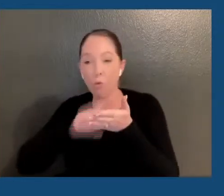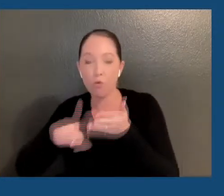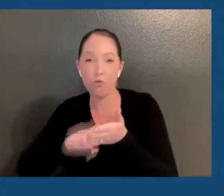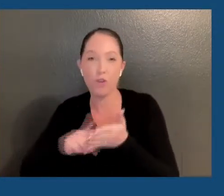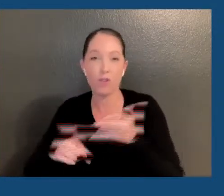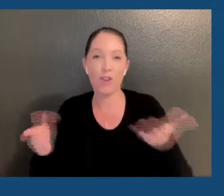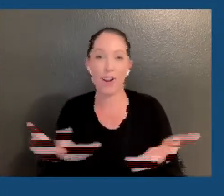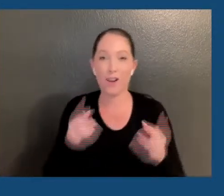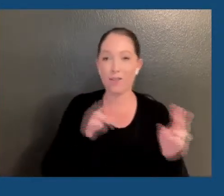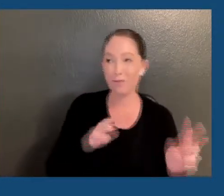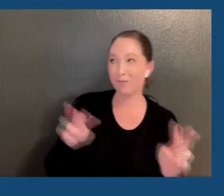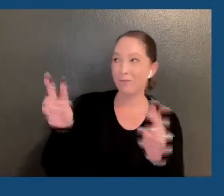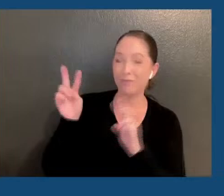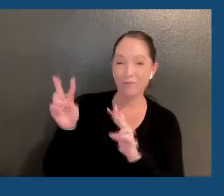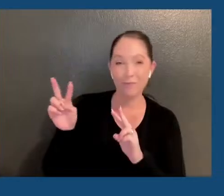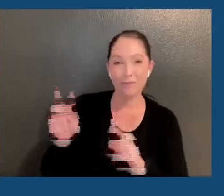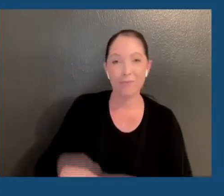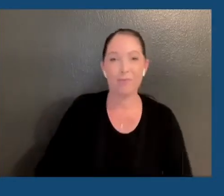watch.